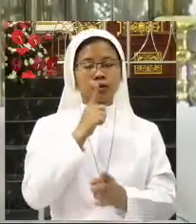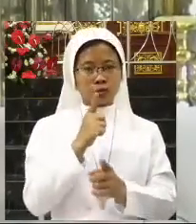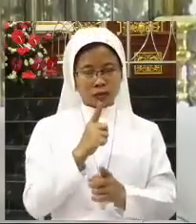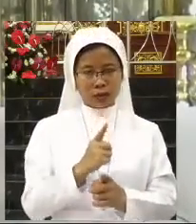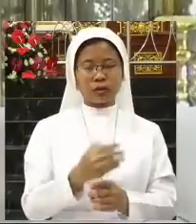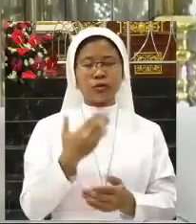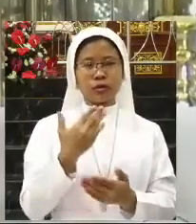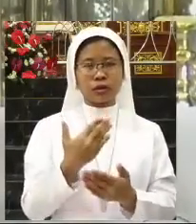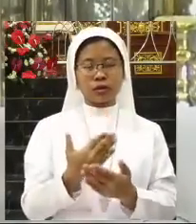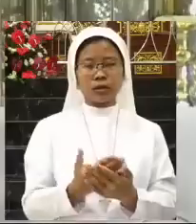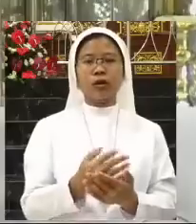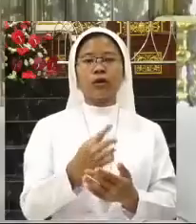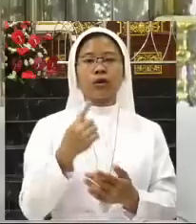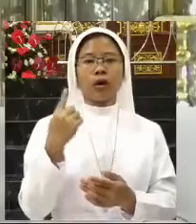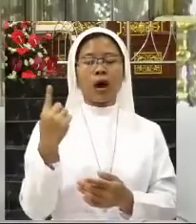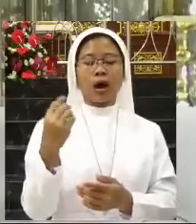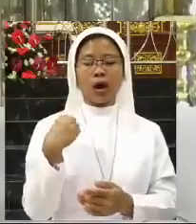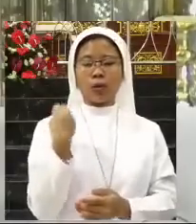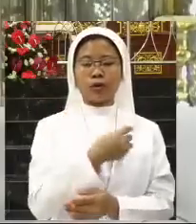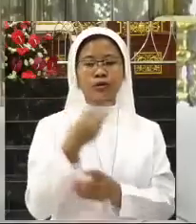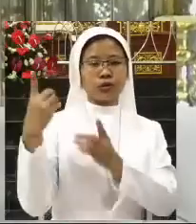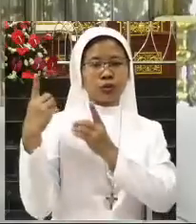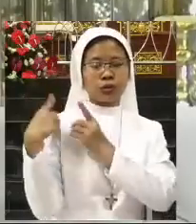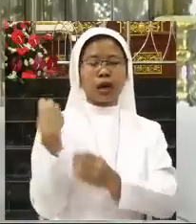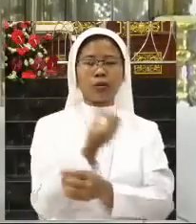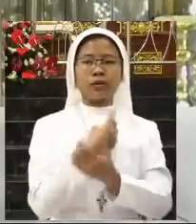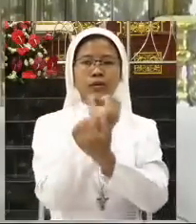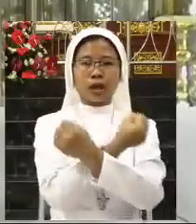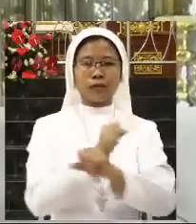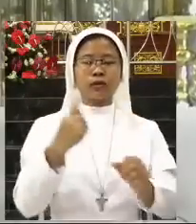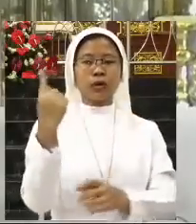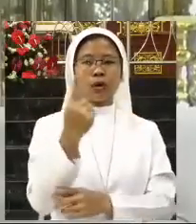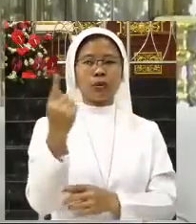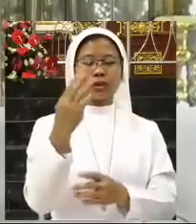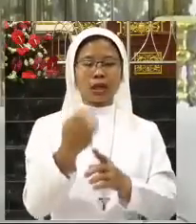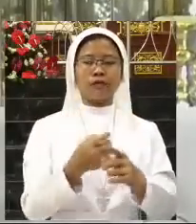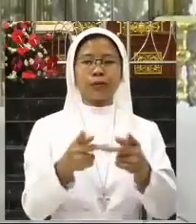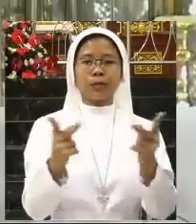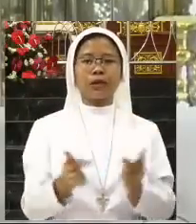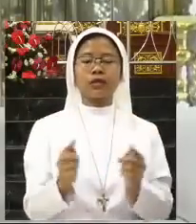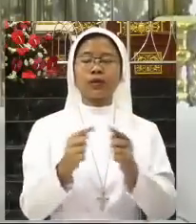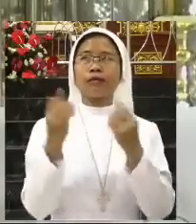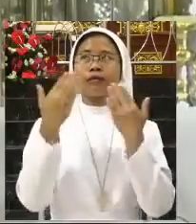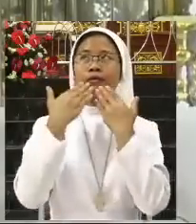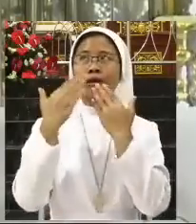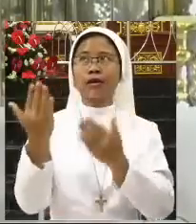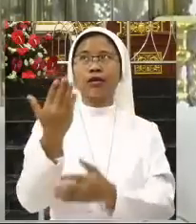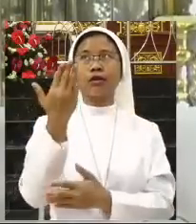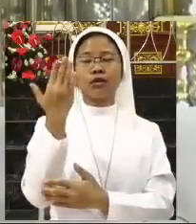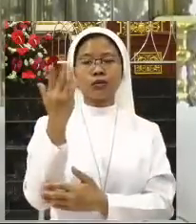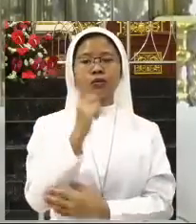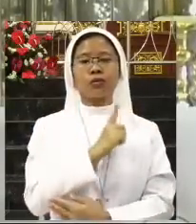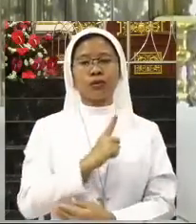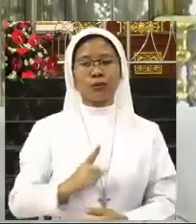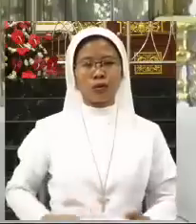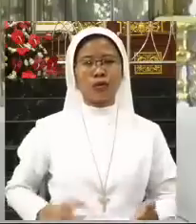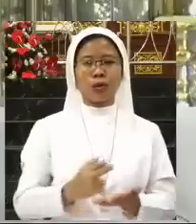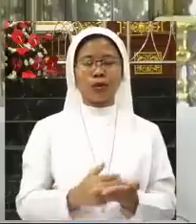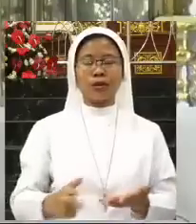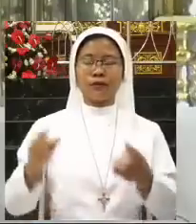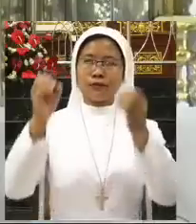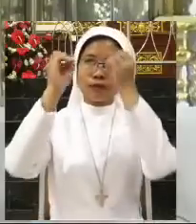truly right and just, our duty and our salvation always and everywhere, to give you thanks, Lord, Holy